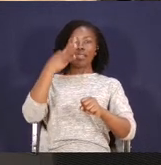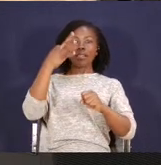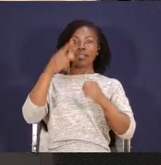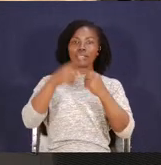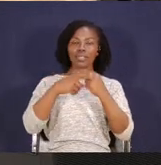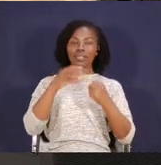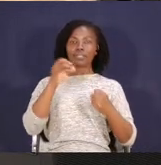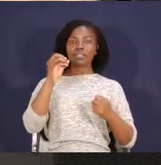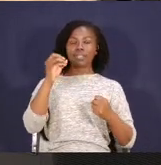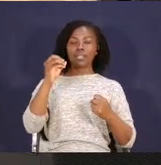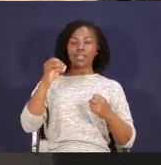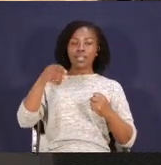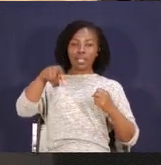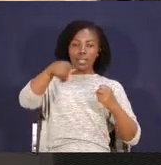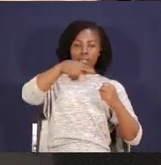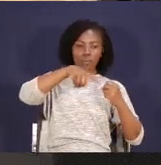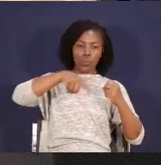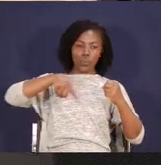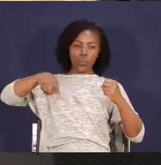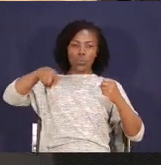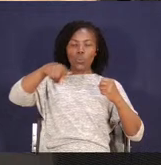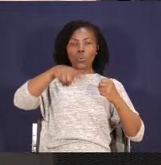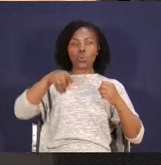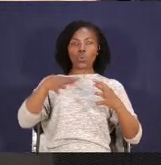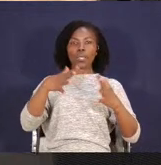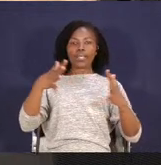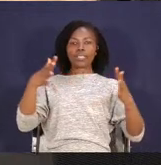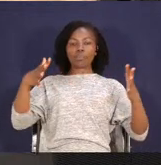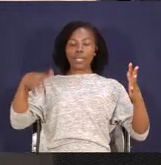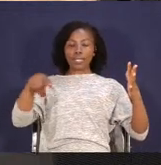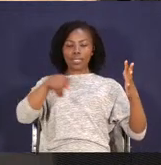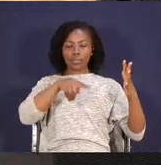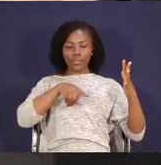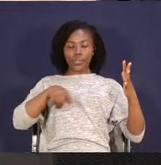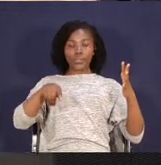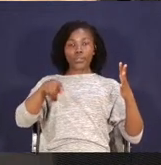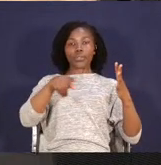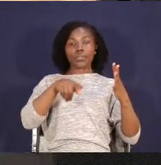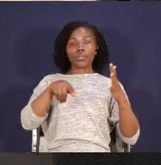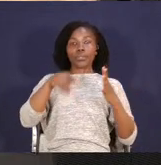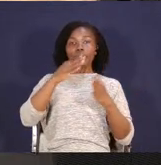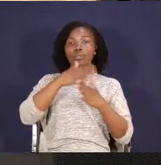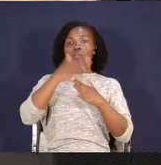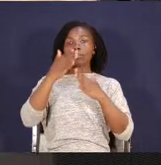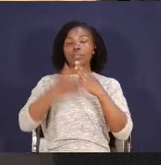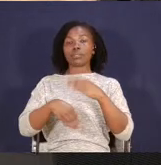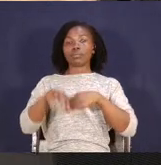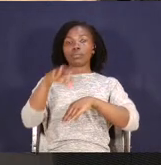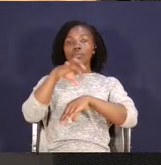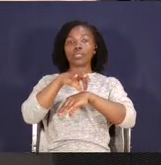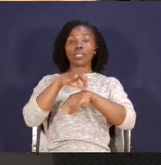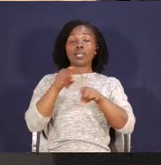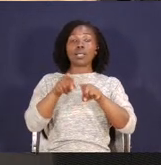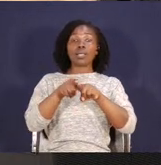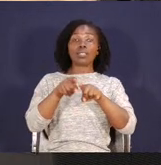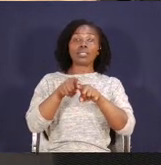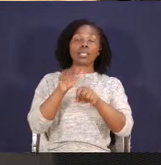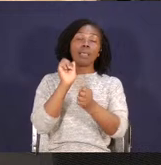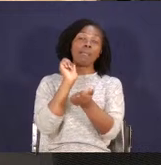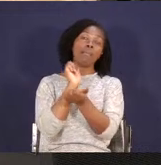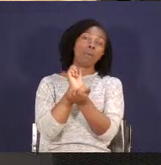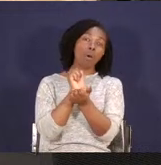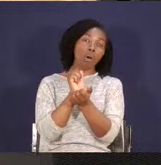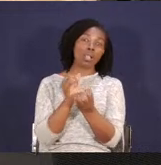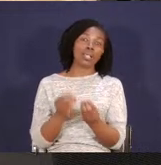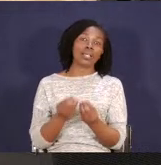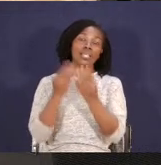360 in expanding, you know, all around to the ends of the earth. So the Apostle Paul gives his credentials